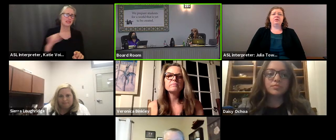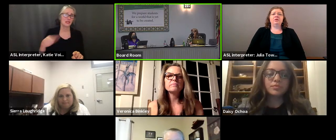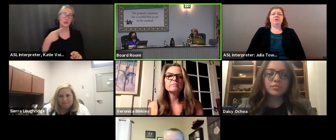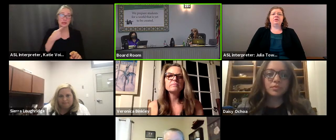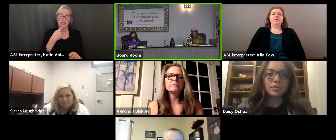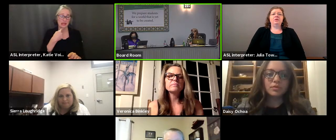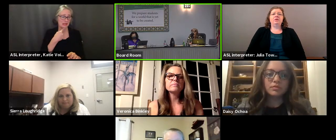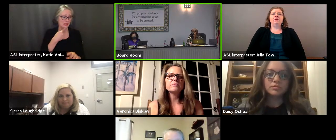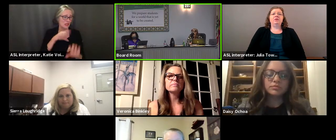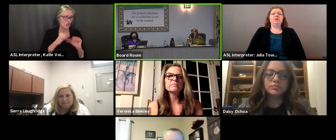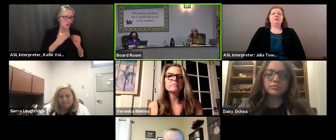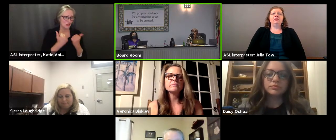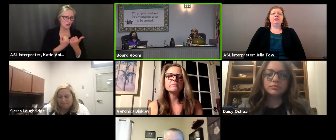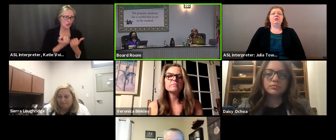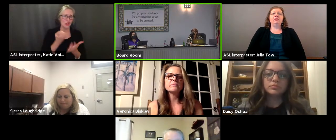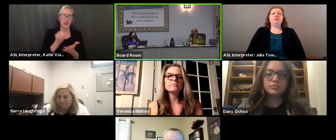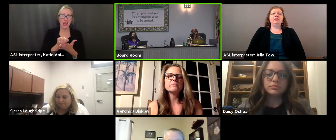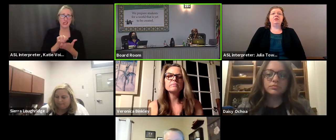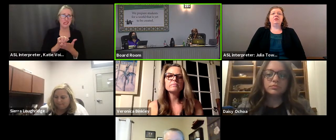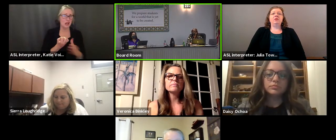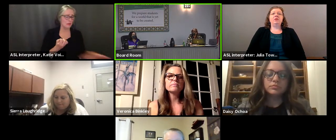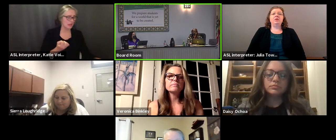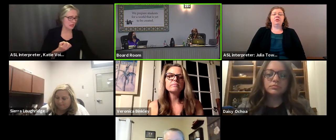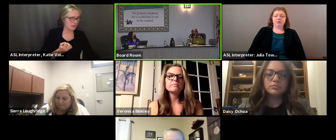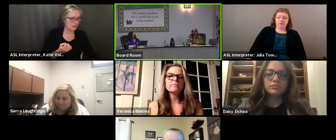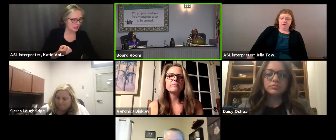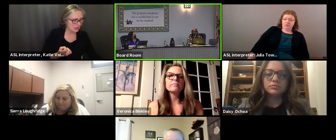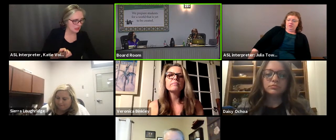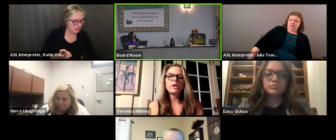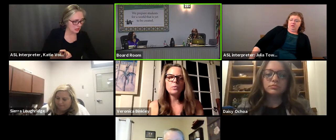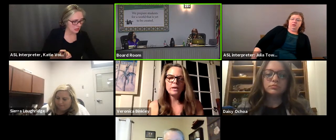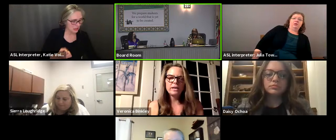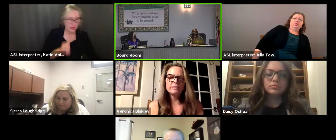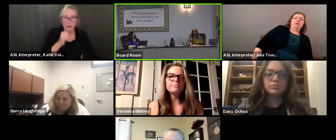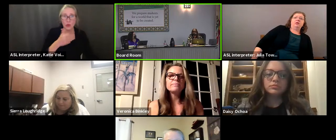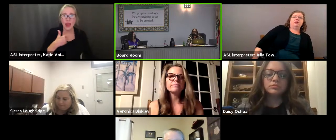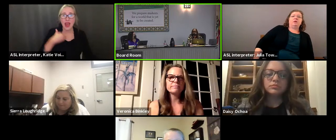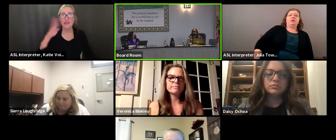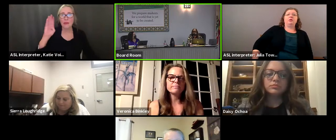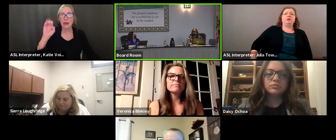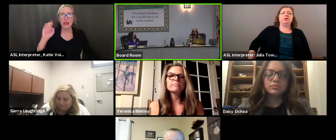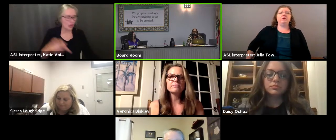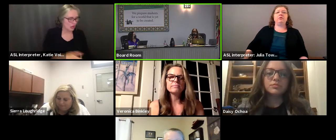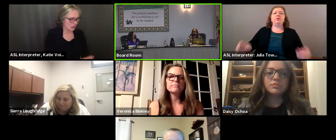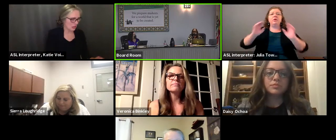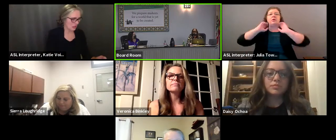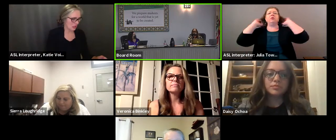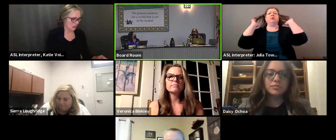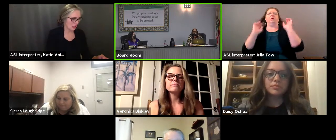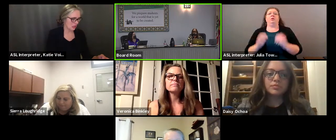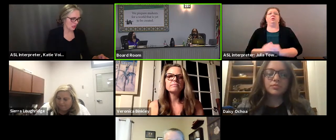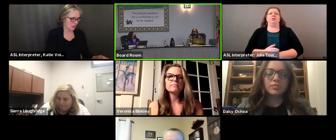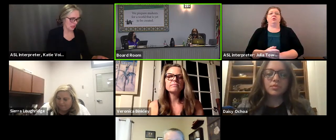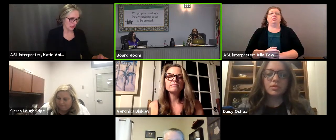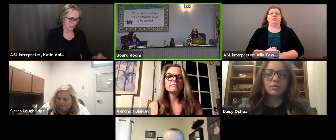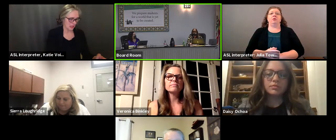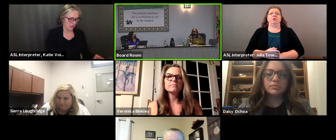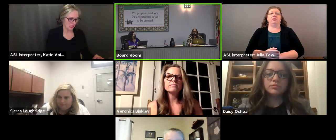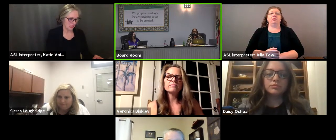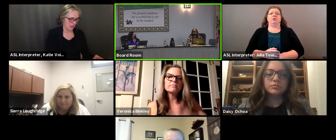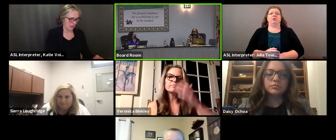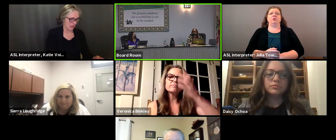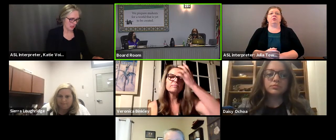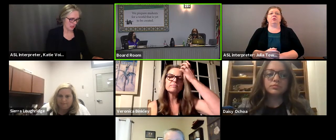are socioeconomically disadvantaged don't have a backyard and the front yard and area. And, you know, so